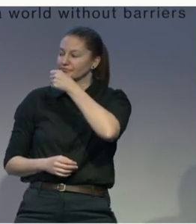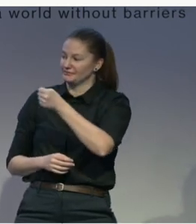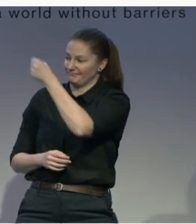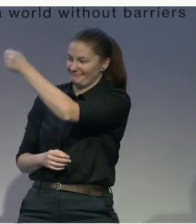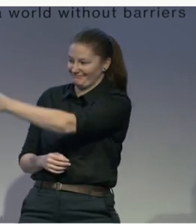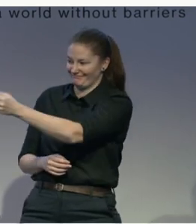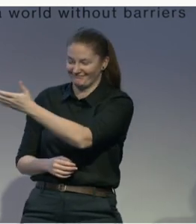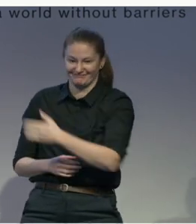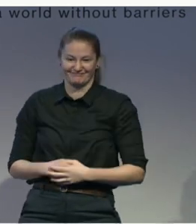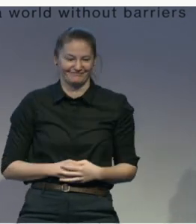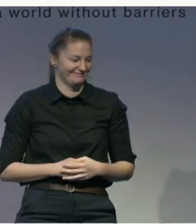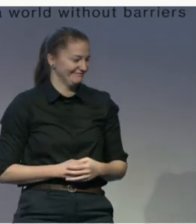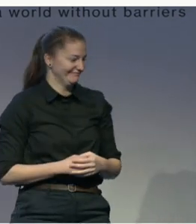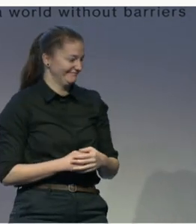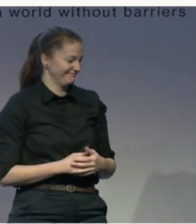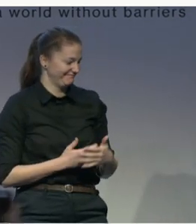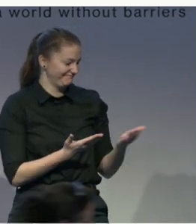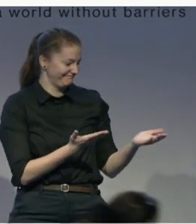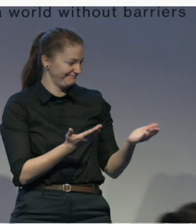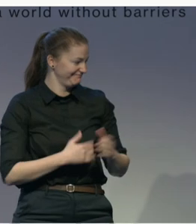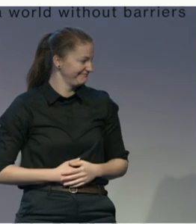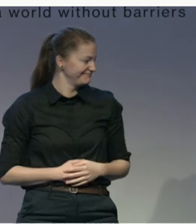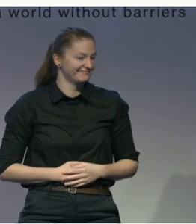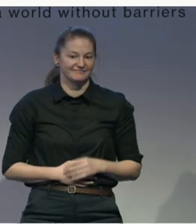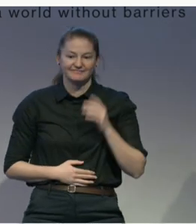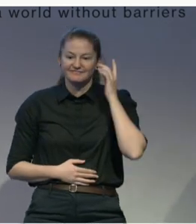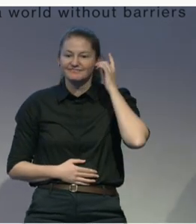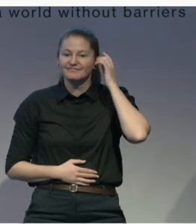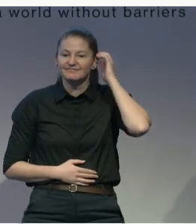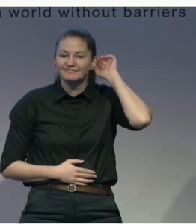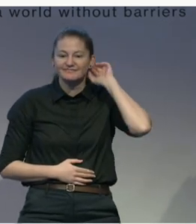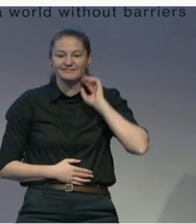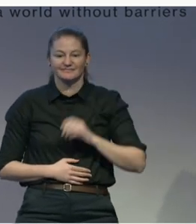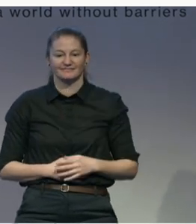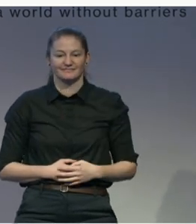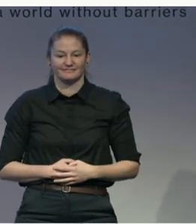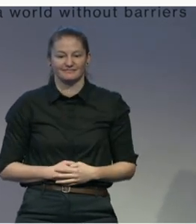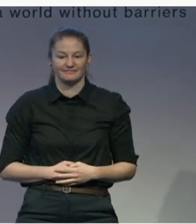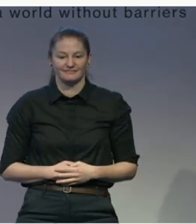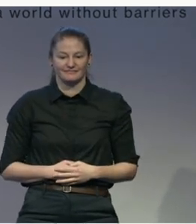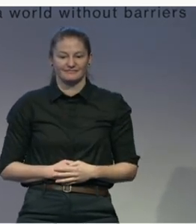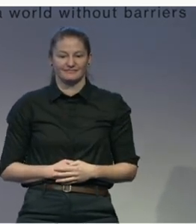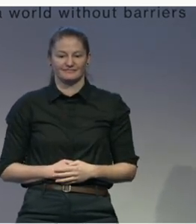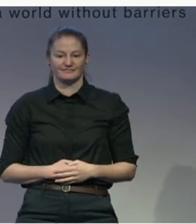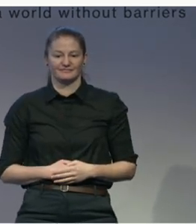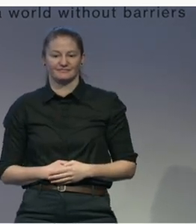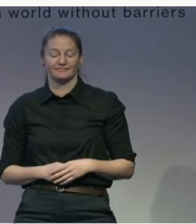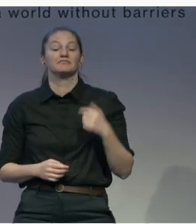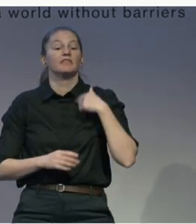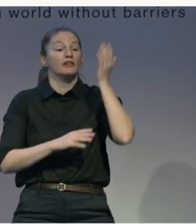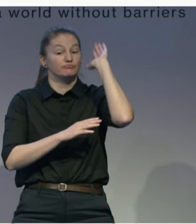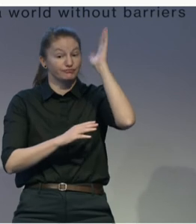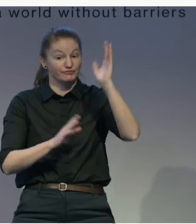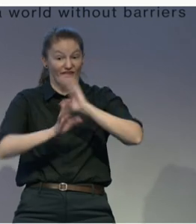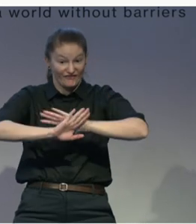So as those who might have joined us later, after each presentation, we'll have a short graphic summary by Mrs. Petra